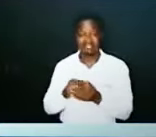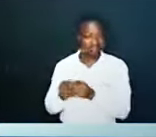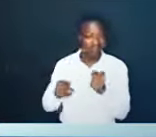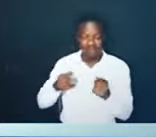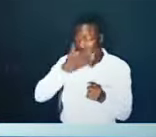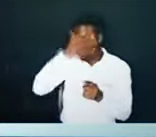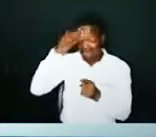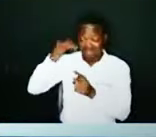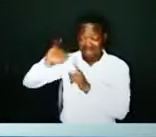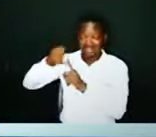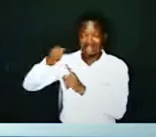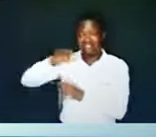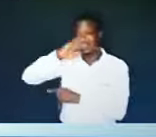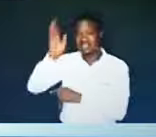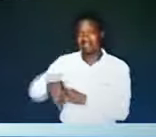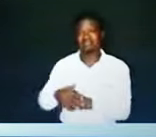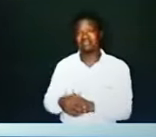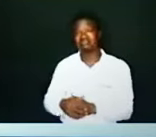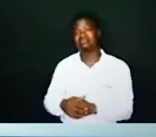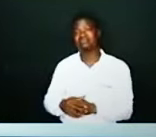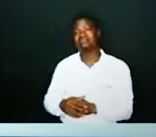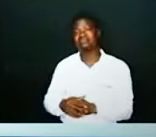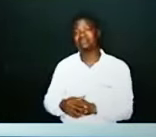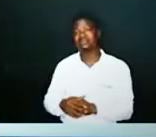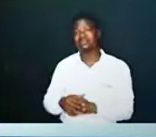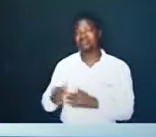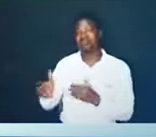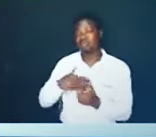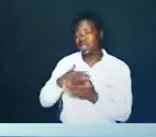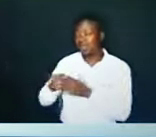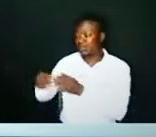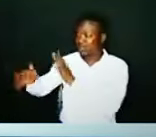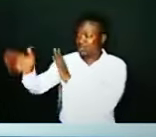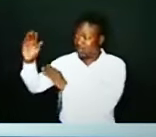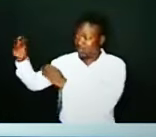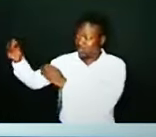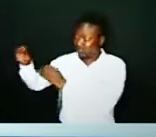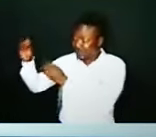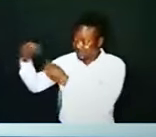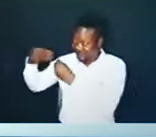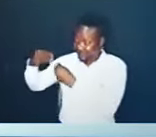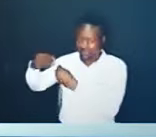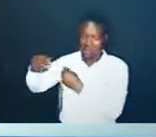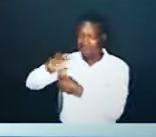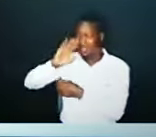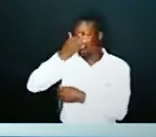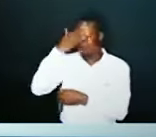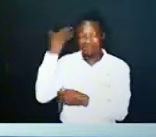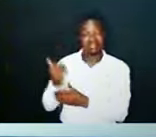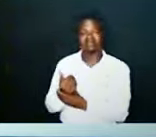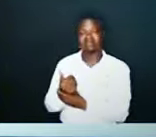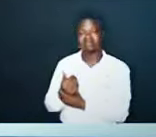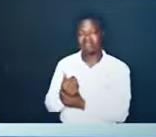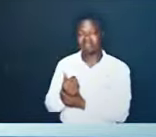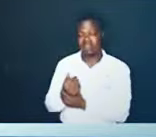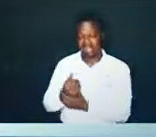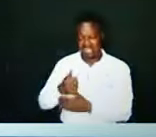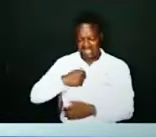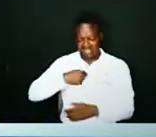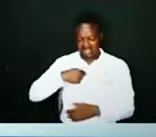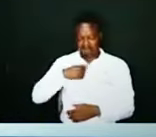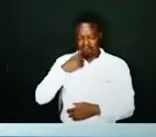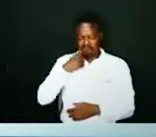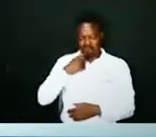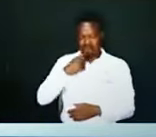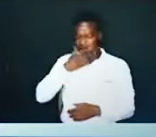Yure en tumi fi Jerusalem da. And they will not forget what they have been taught. Na ni yure en fi ne wa chire chire no no. They will not forget who they are. You